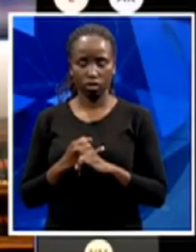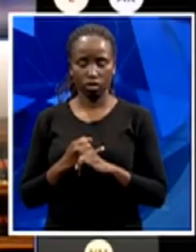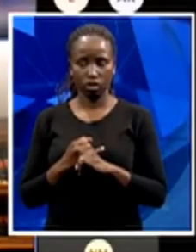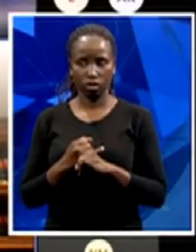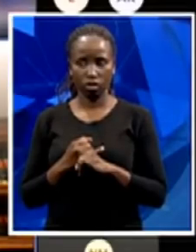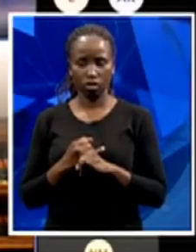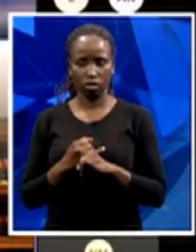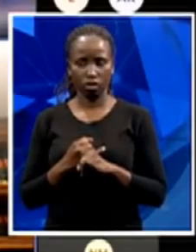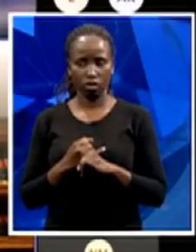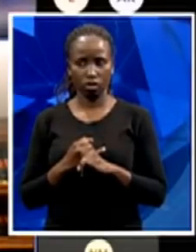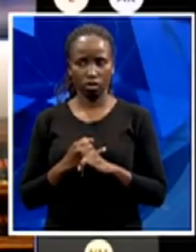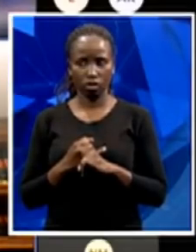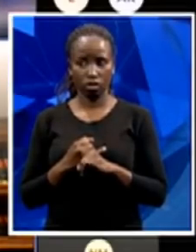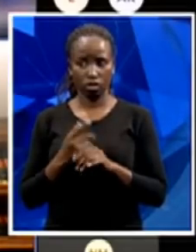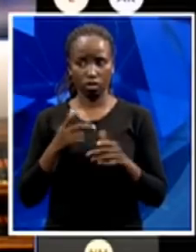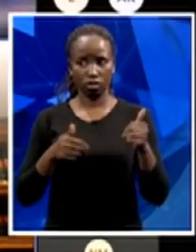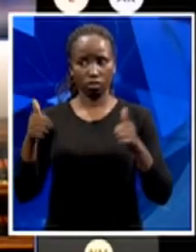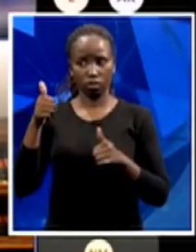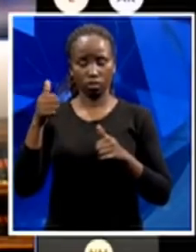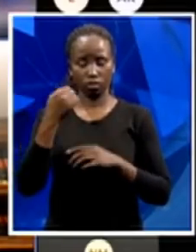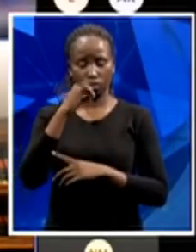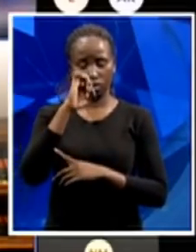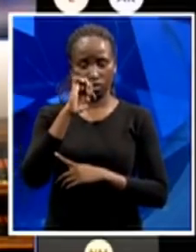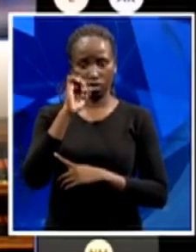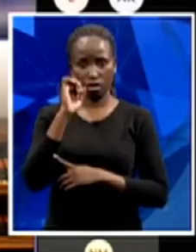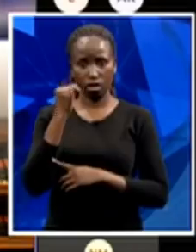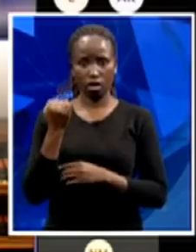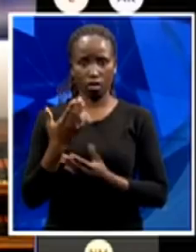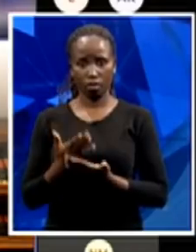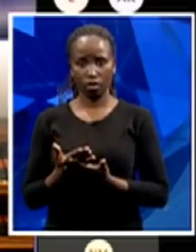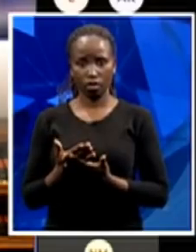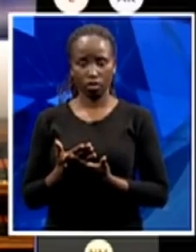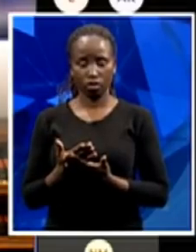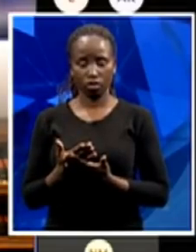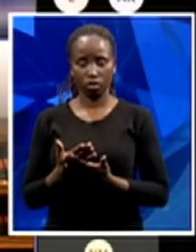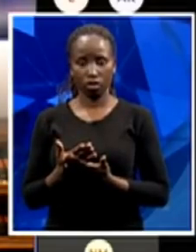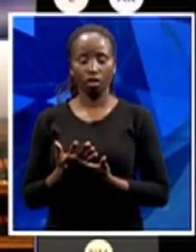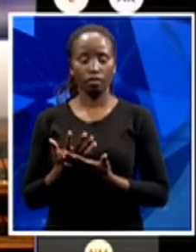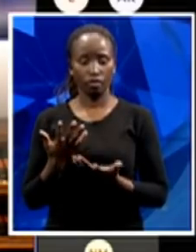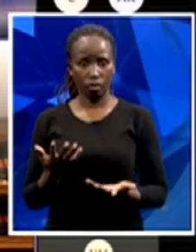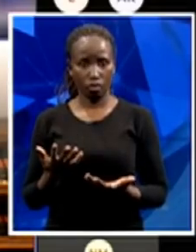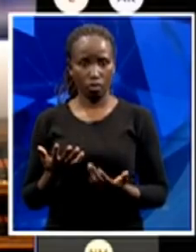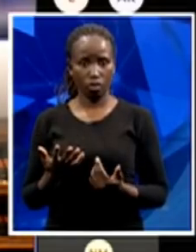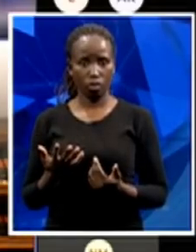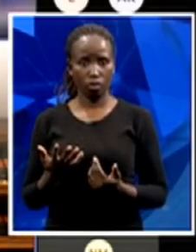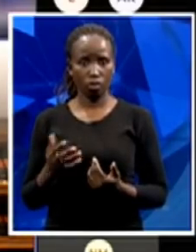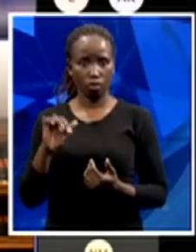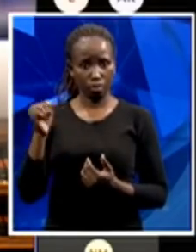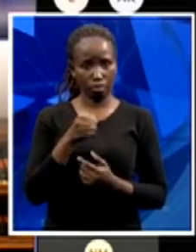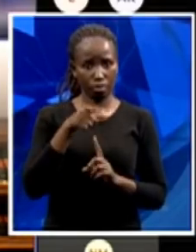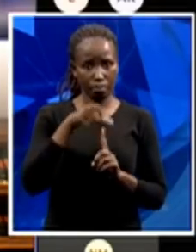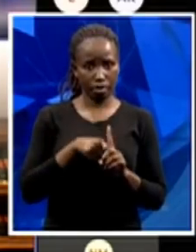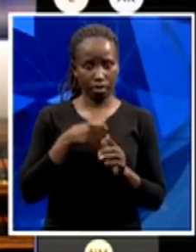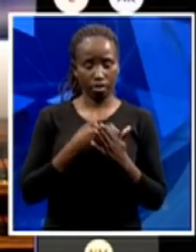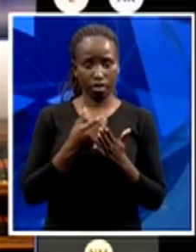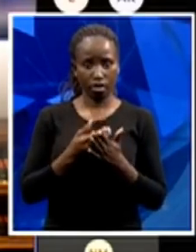the intervention application, their authority to appoint Ledwaba Mazwai to represent them, and then finally the